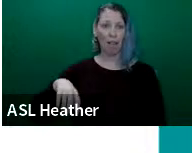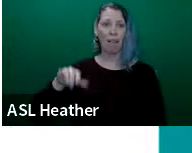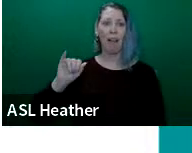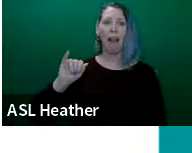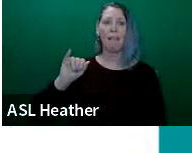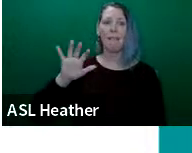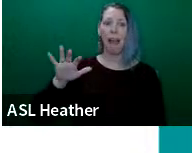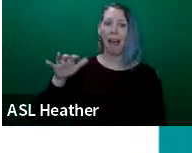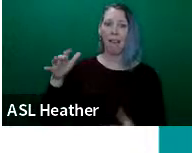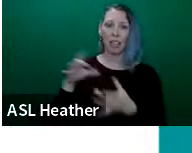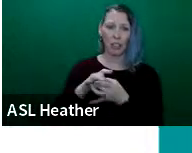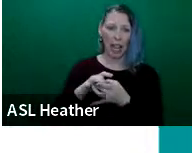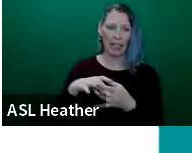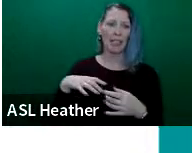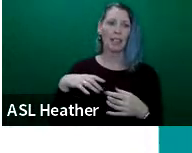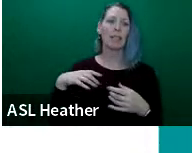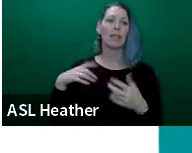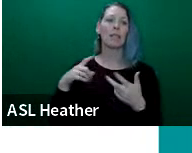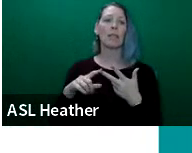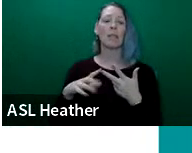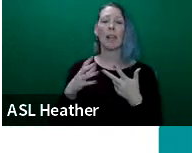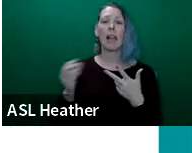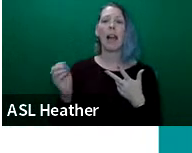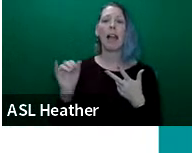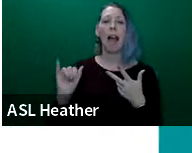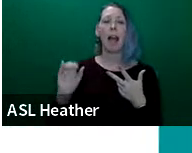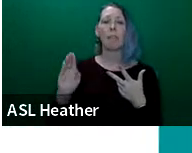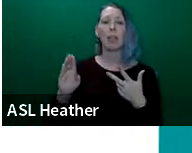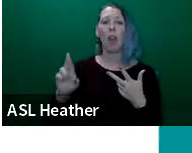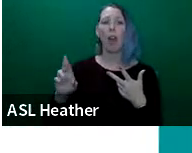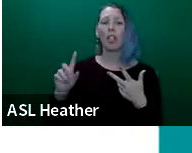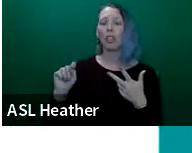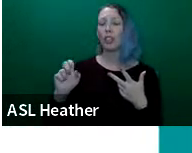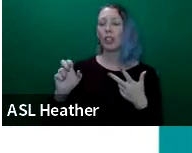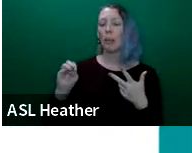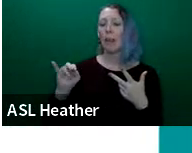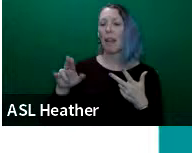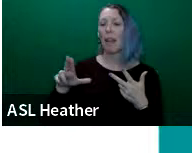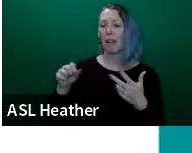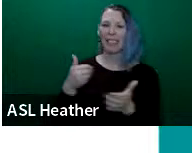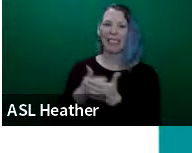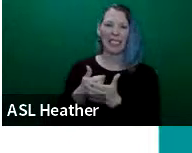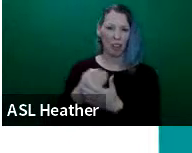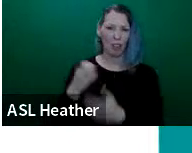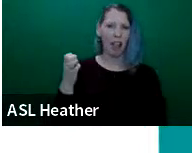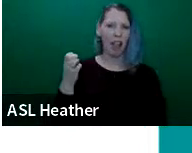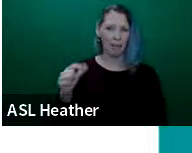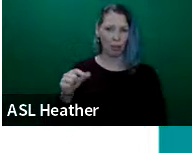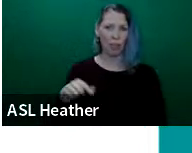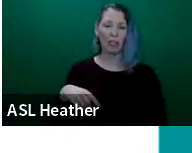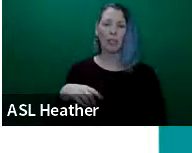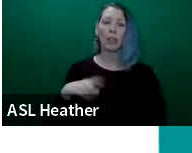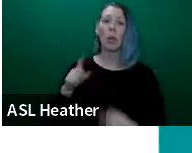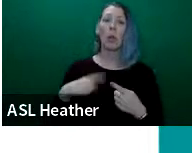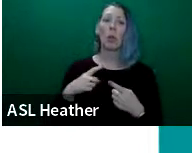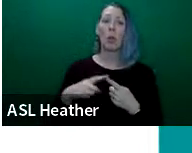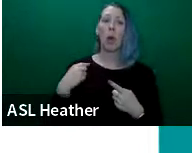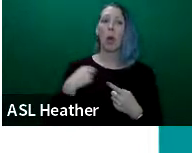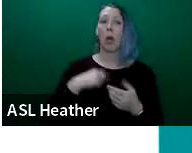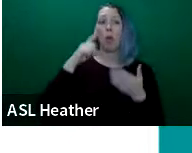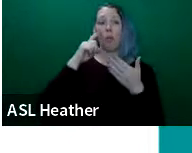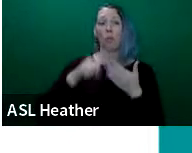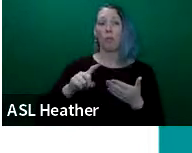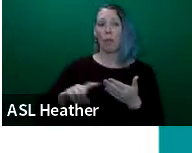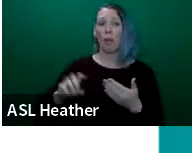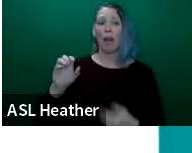adjacent, and IBR terminus near Evergreen. As we go into the NEPA, we will be able to look at impacts